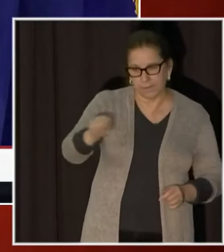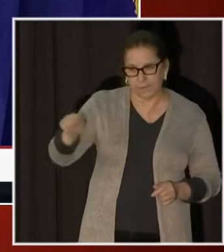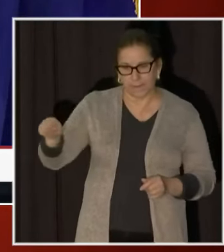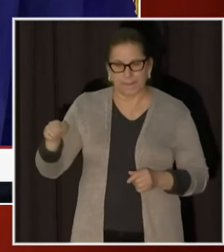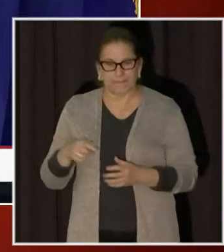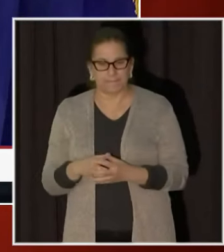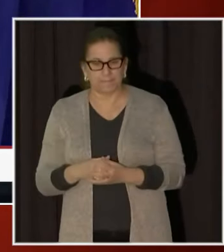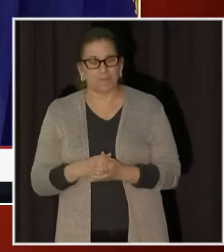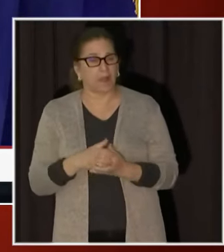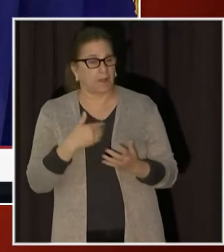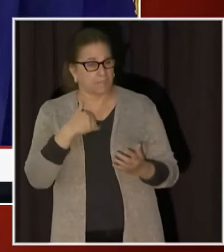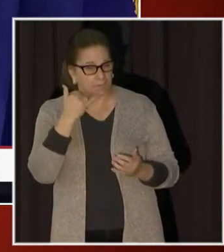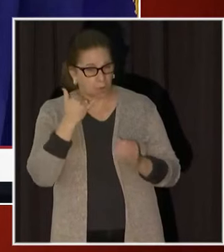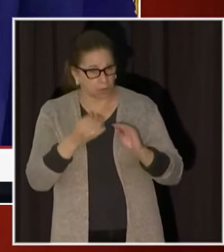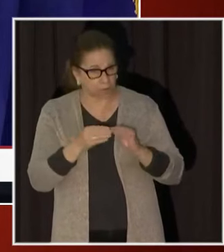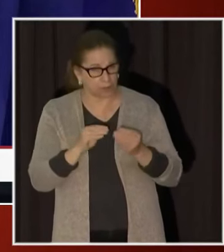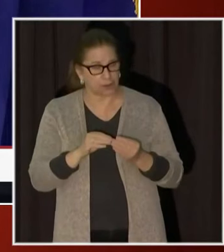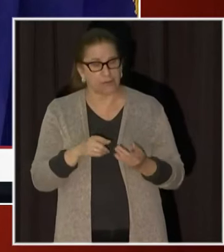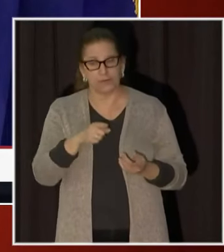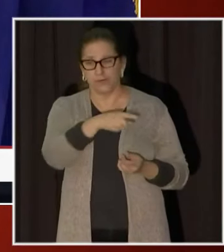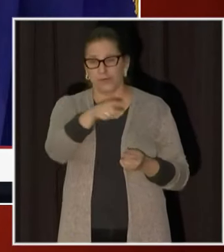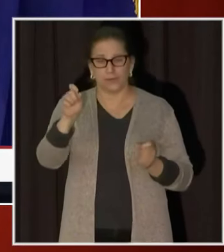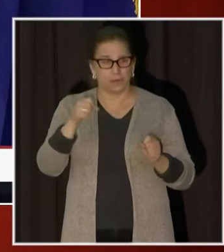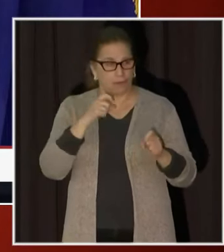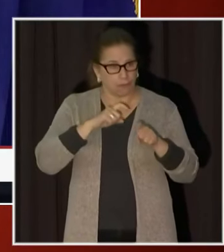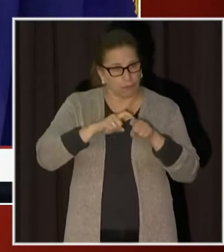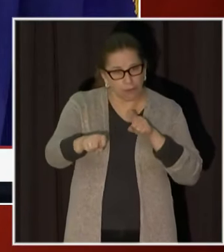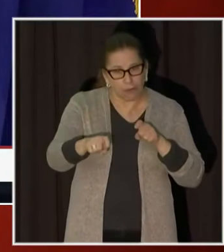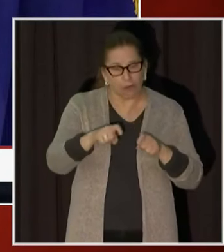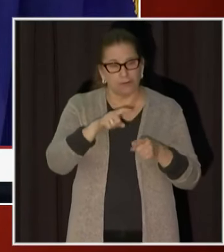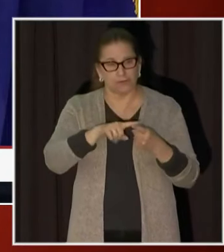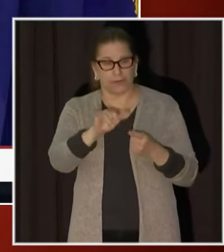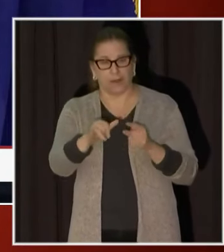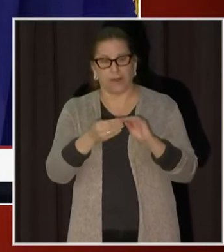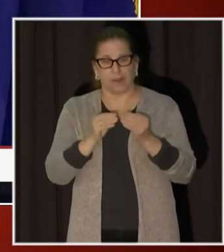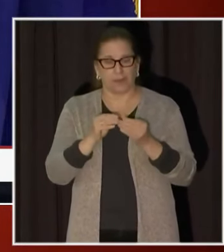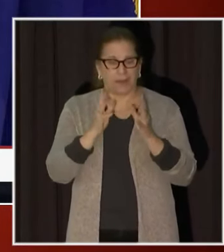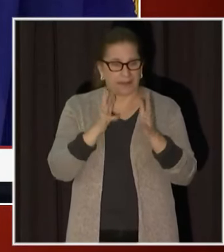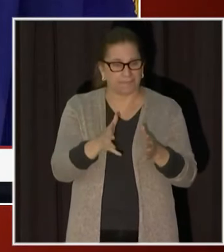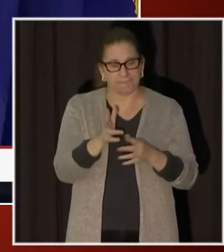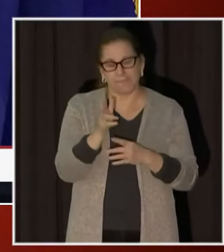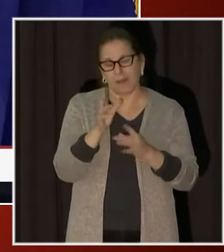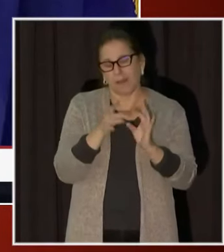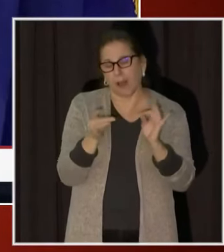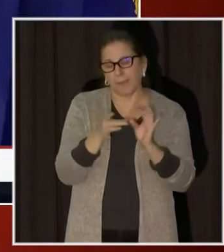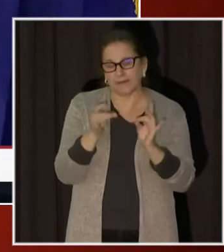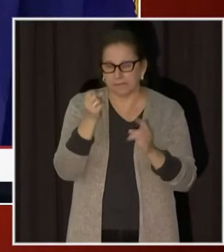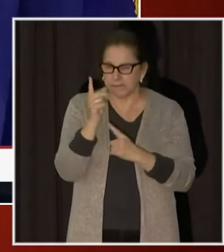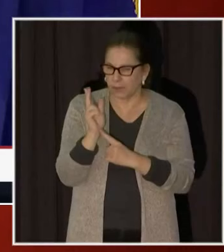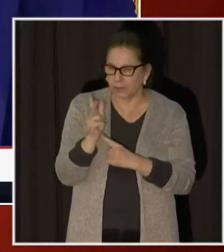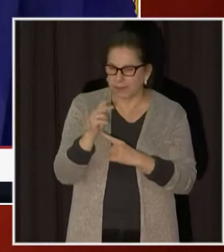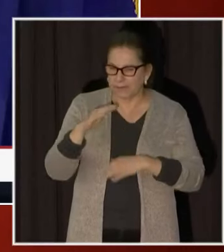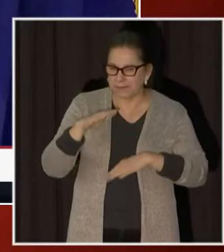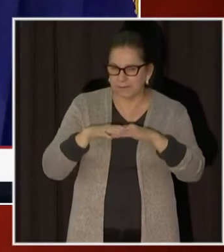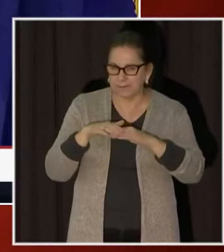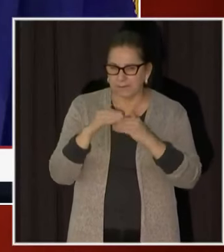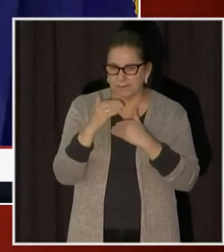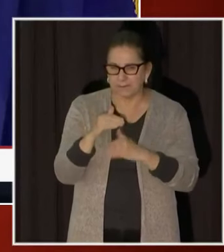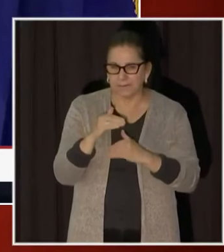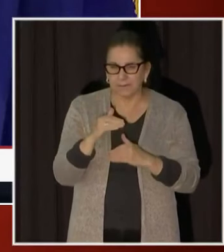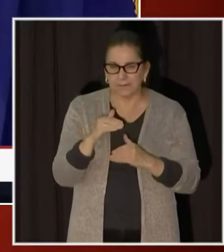a up to 3-minute message that will be transcribed. So it's a way of orally testifying that will